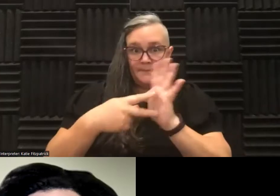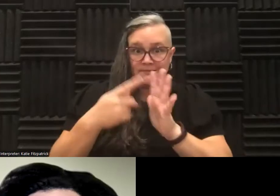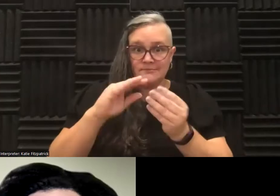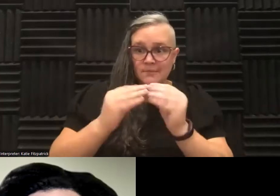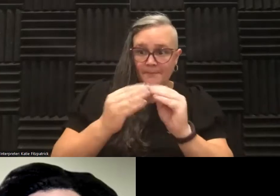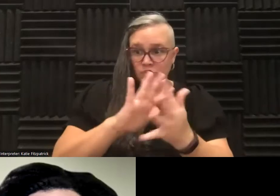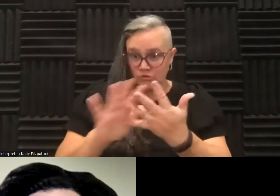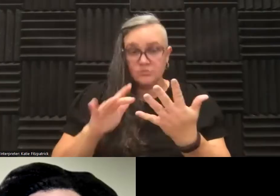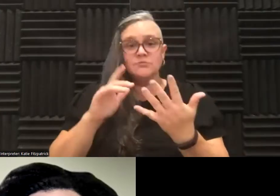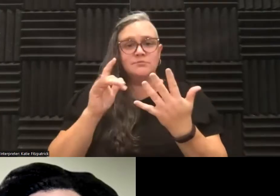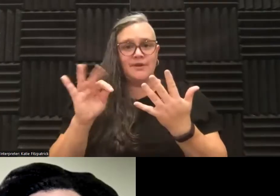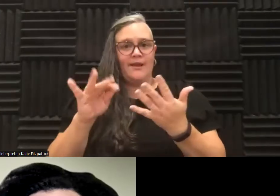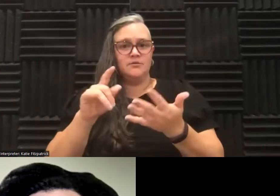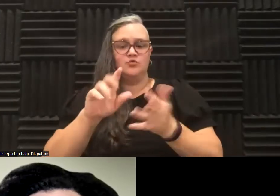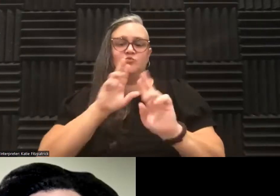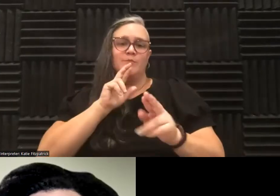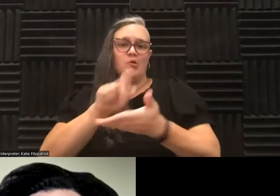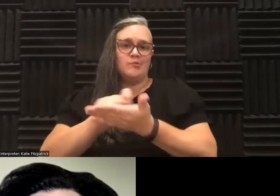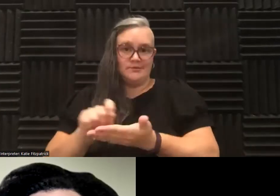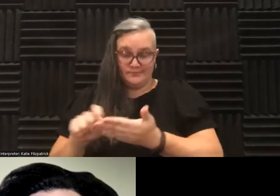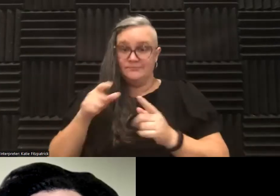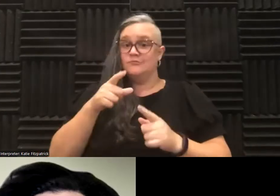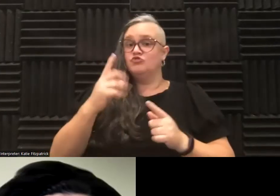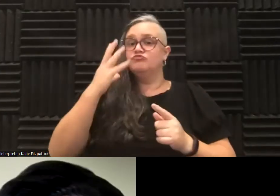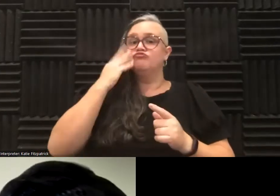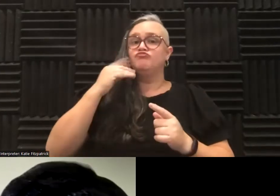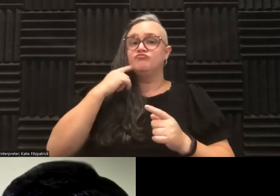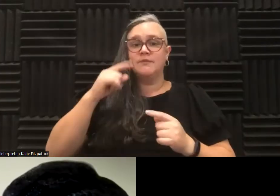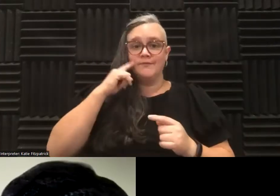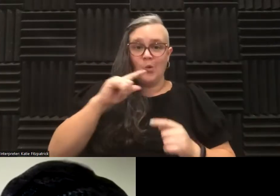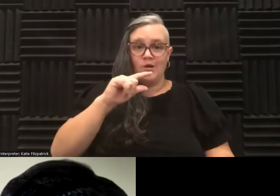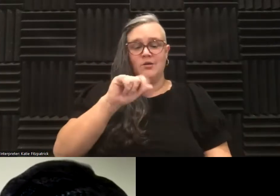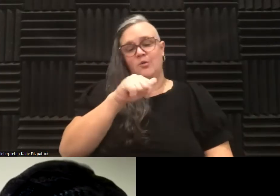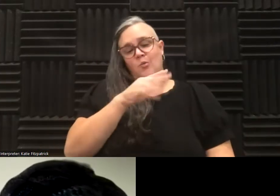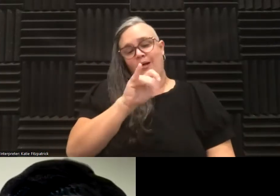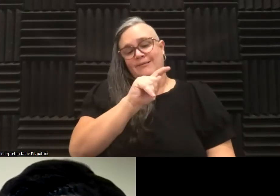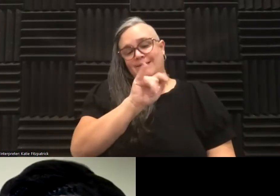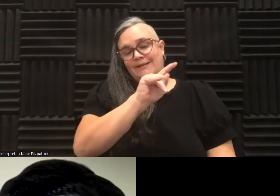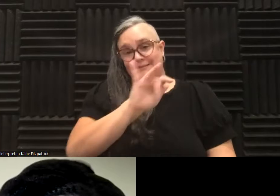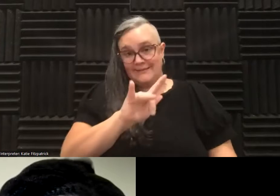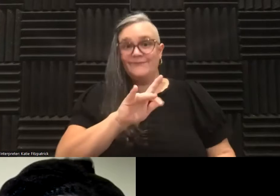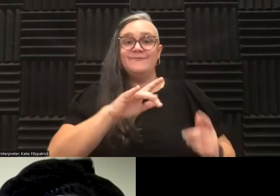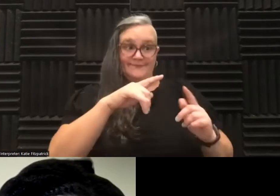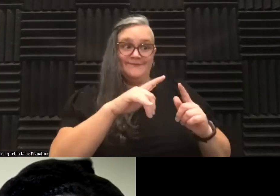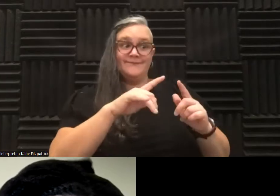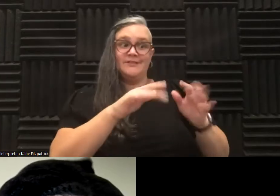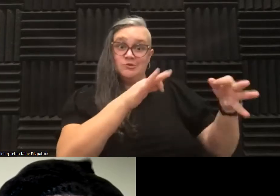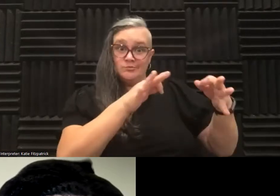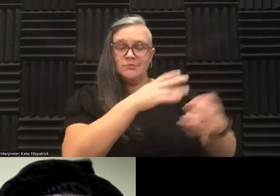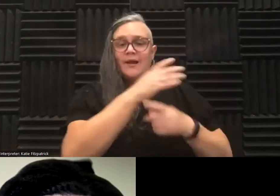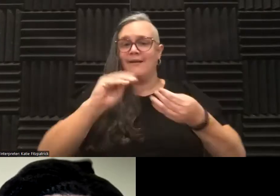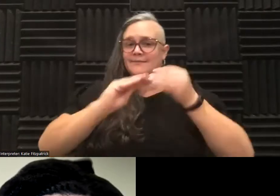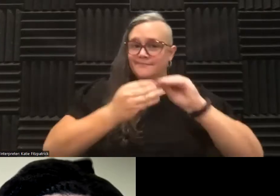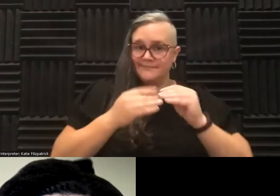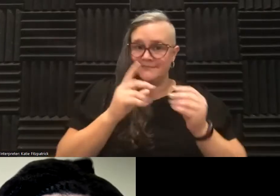expertise include qualitative and quantitative data analysis and community-based research designed with an equity